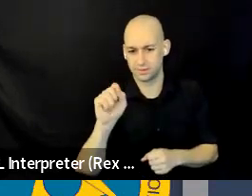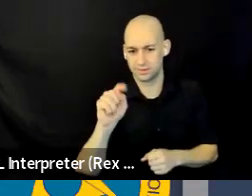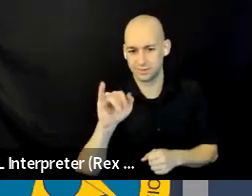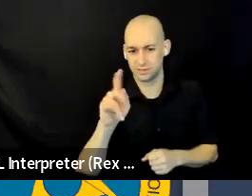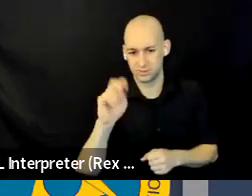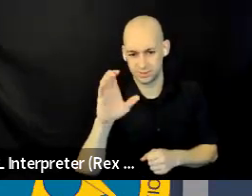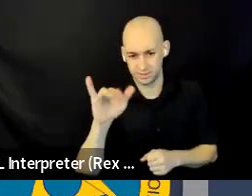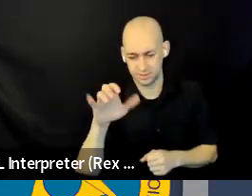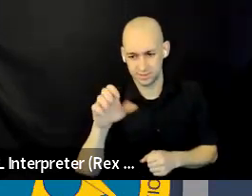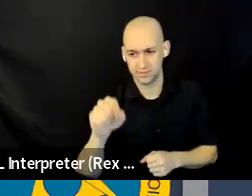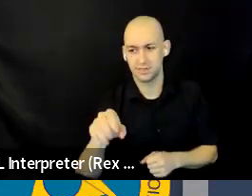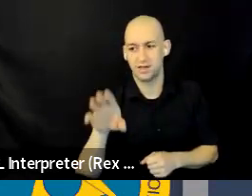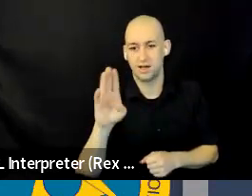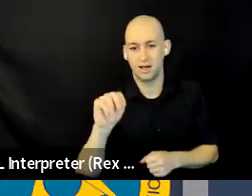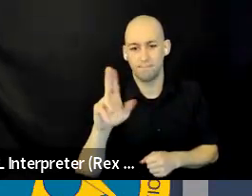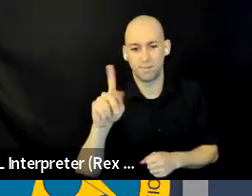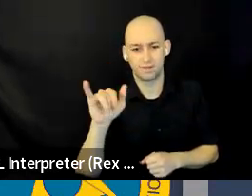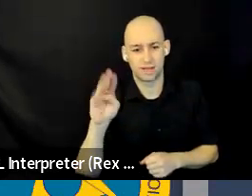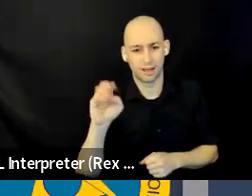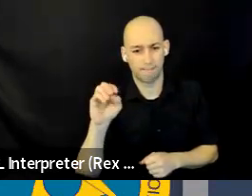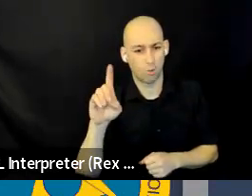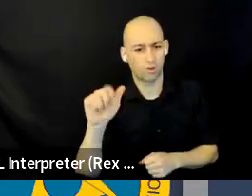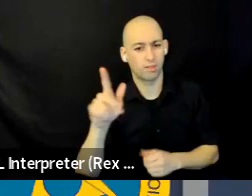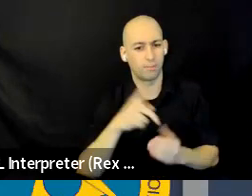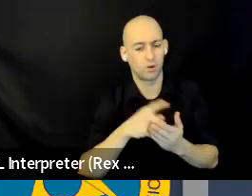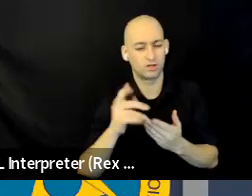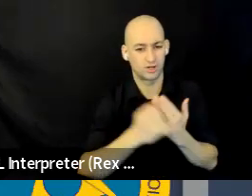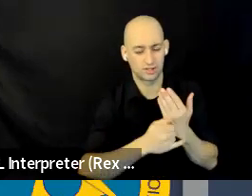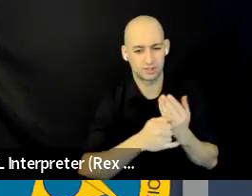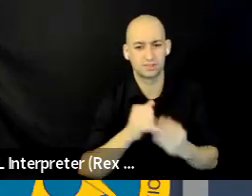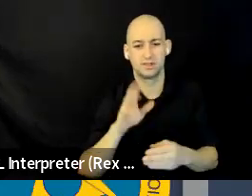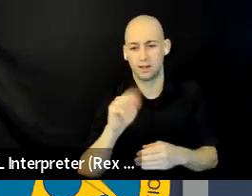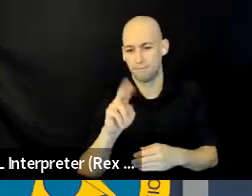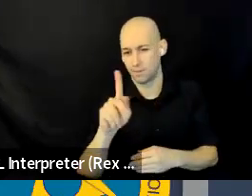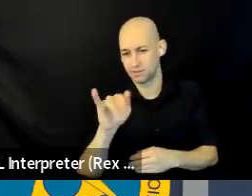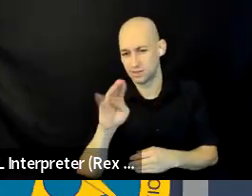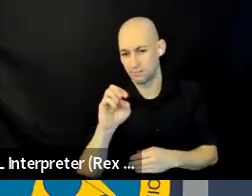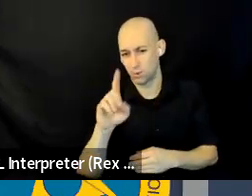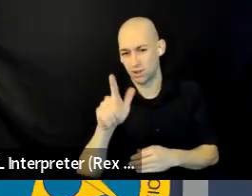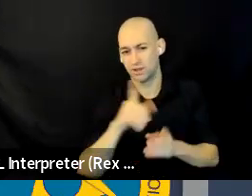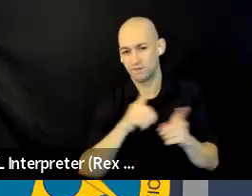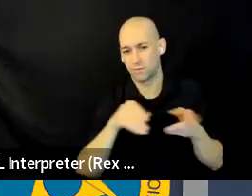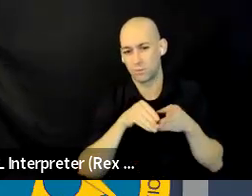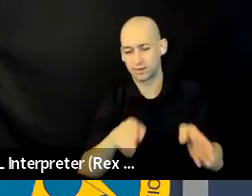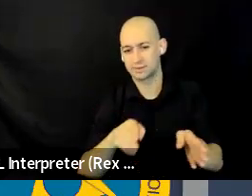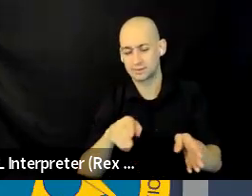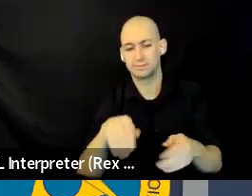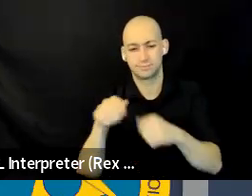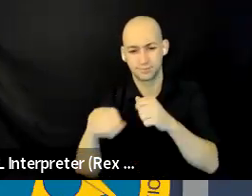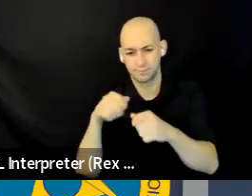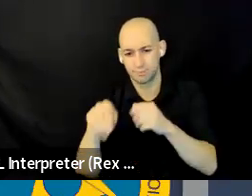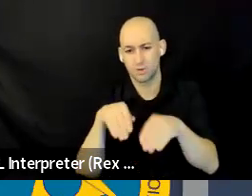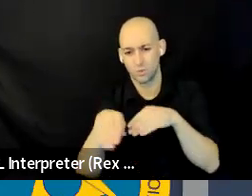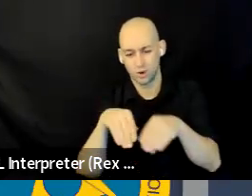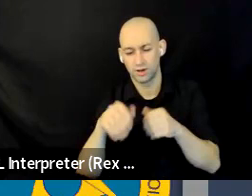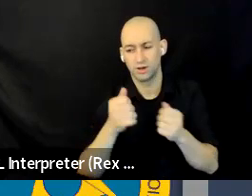multimodal projects, transit, bike ped, local streets and roads, bridges, highways, what they were going to get for that tax increase, we would